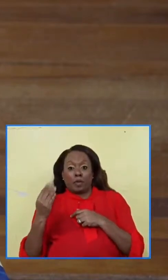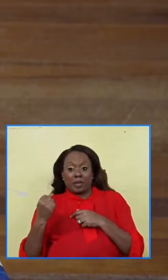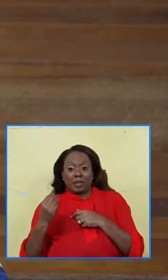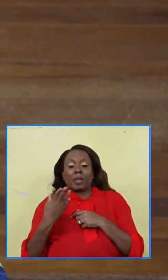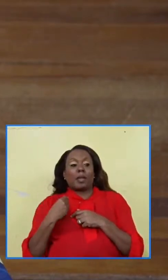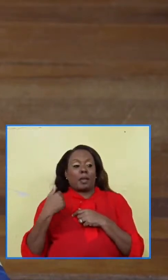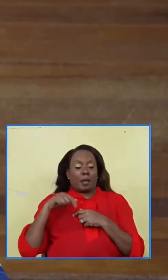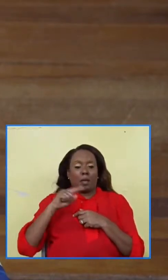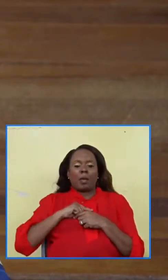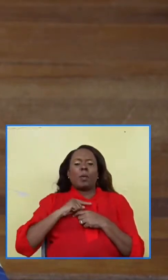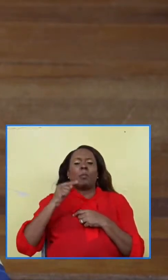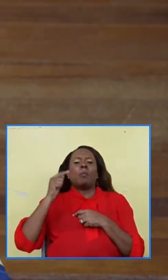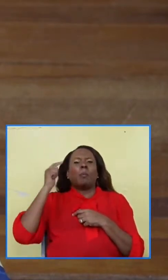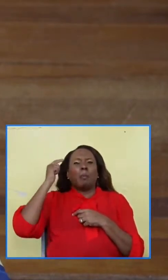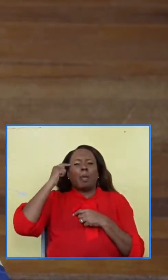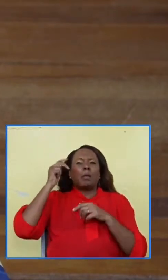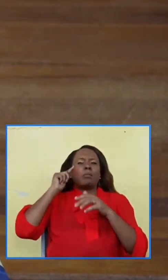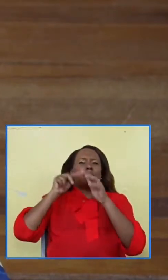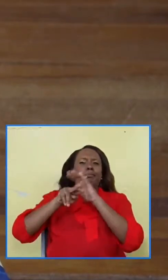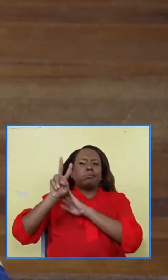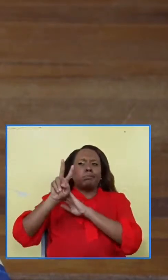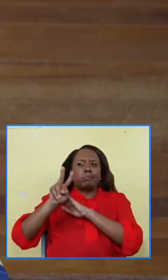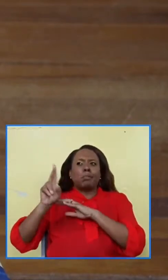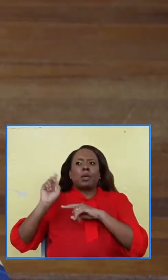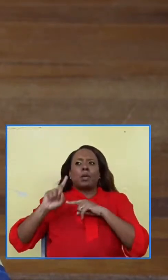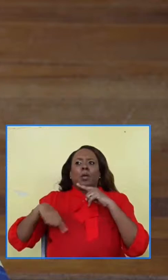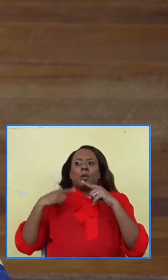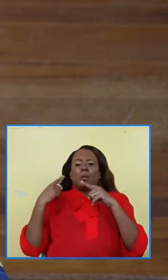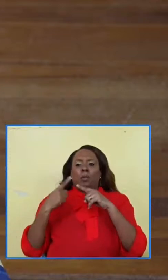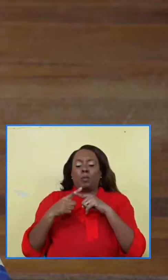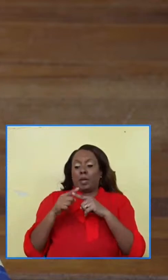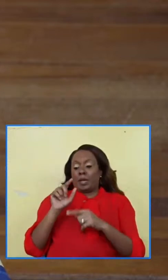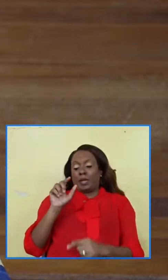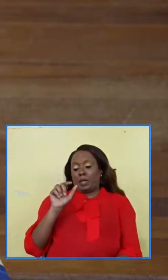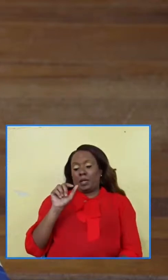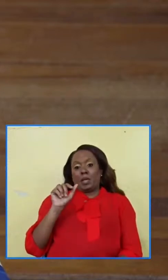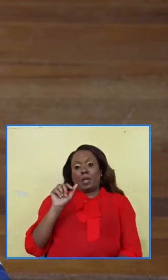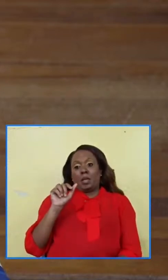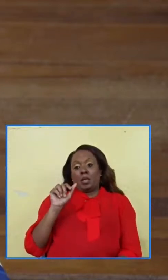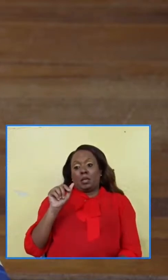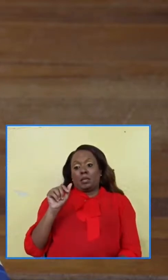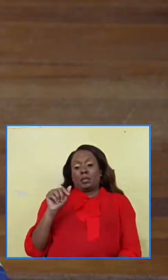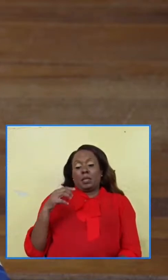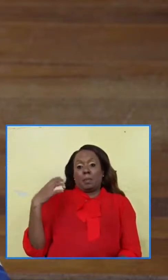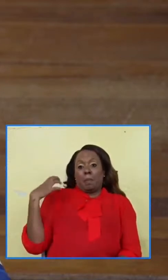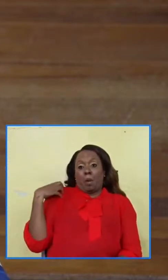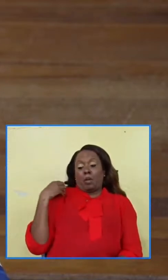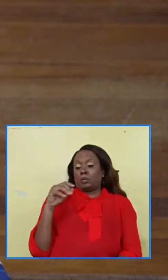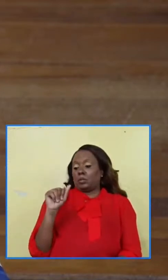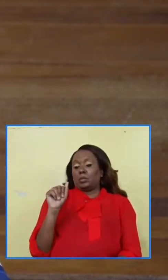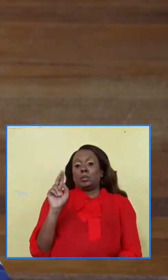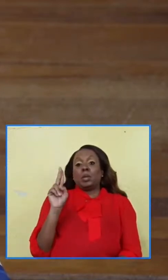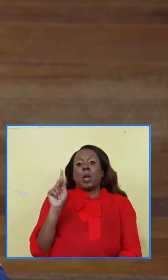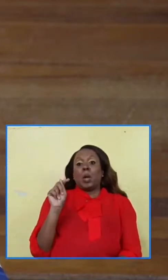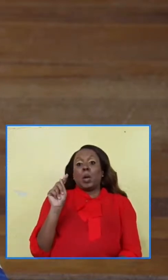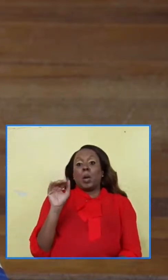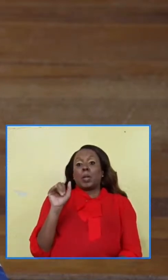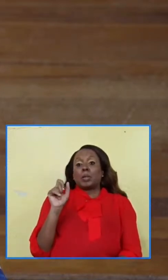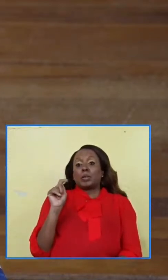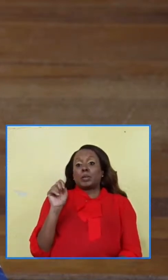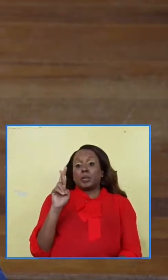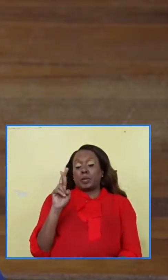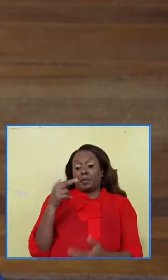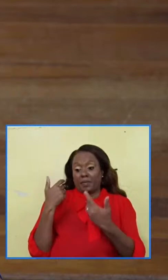we anticipate now that once we get the agreement with the Auditor General, we will be able to complete the audits